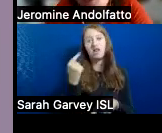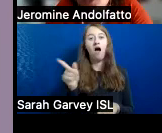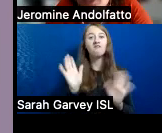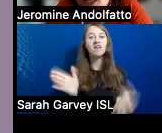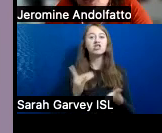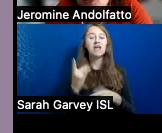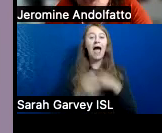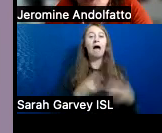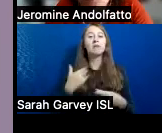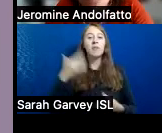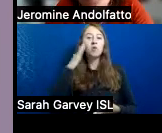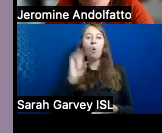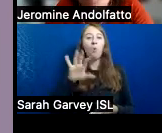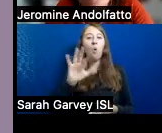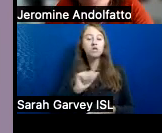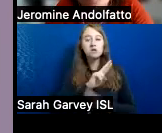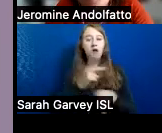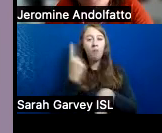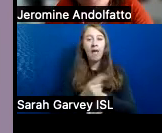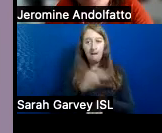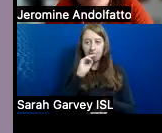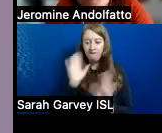having a legislation